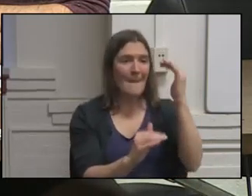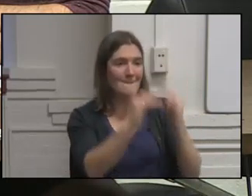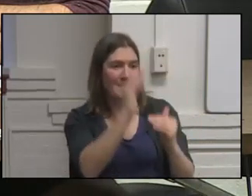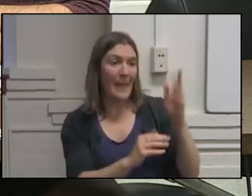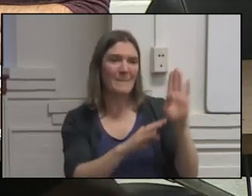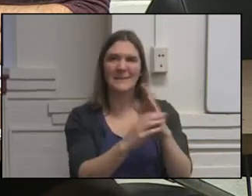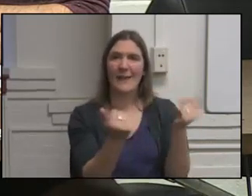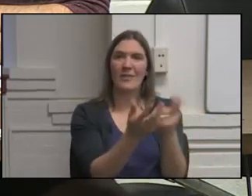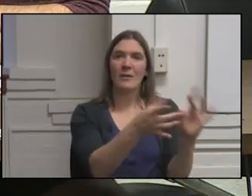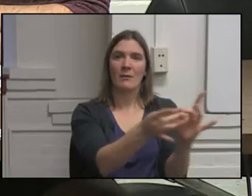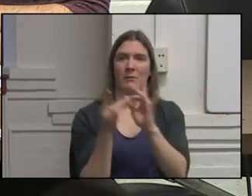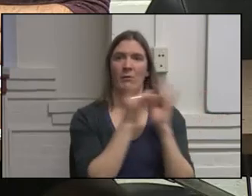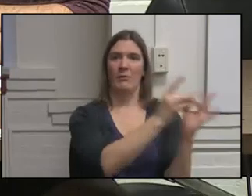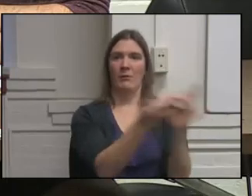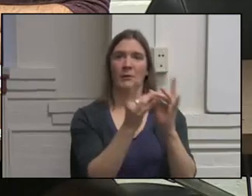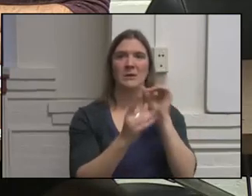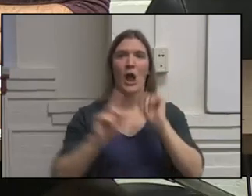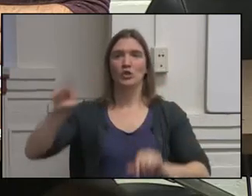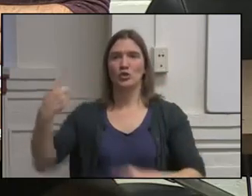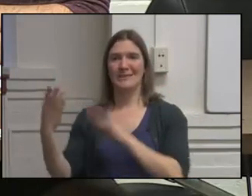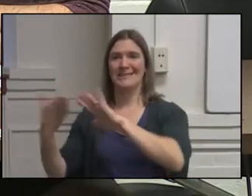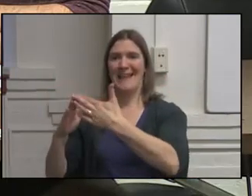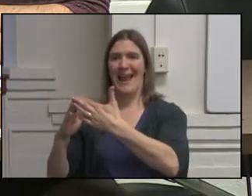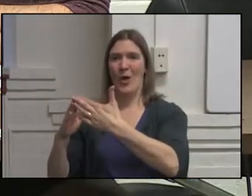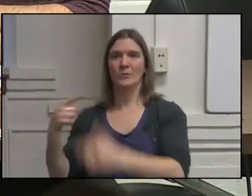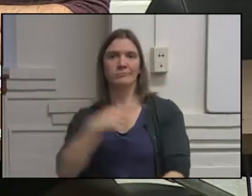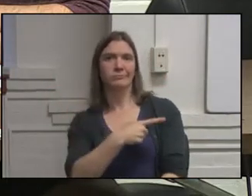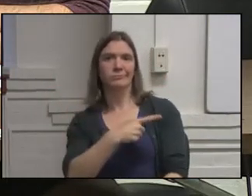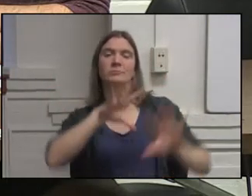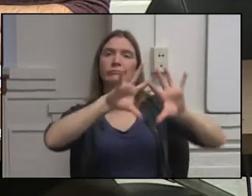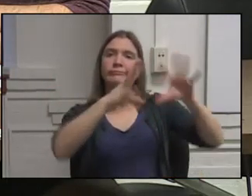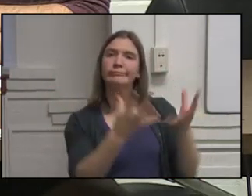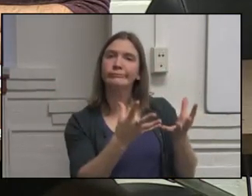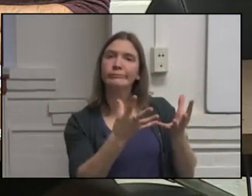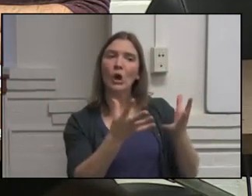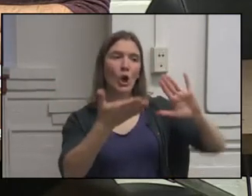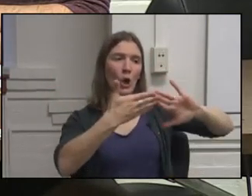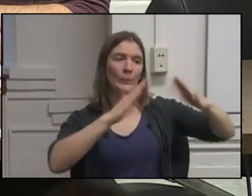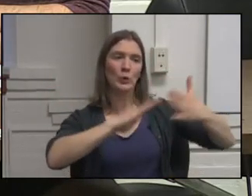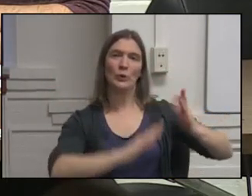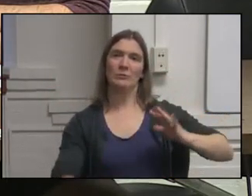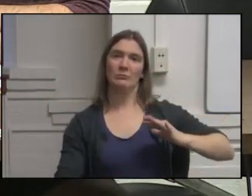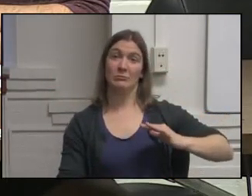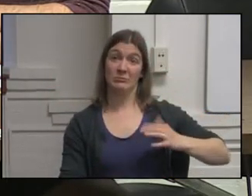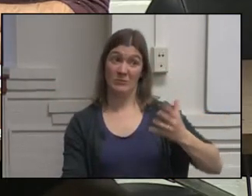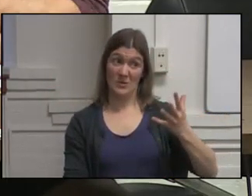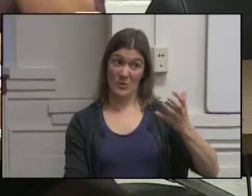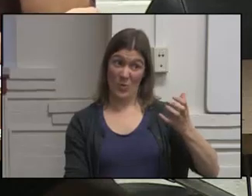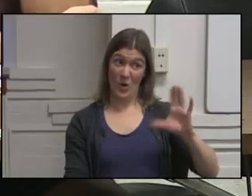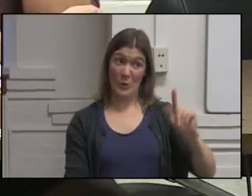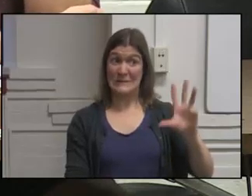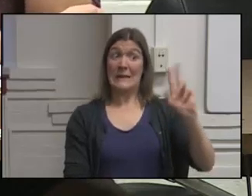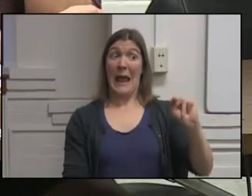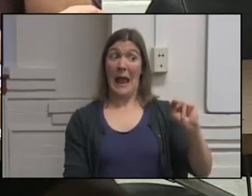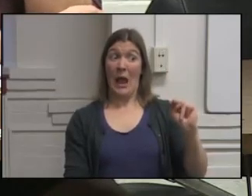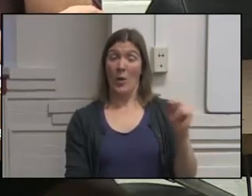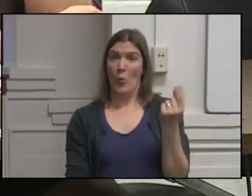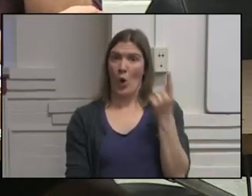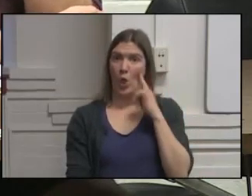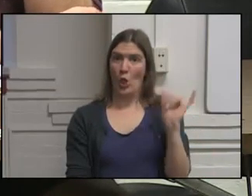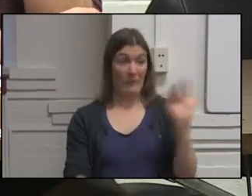along with the town. So, you know, how any municipality defines